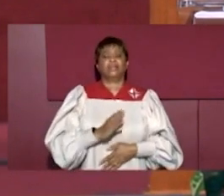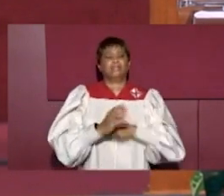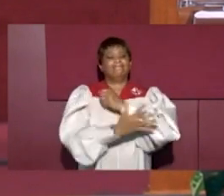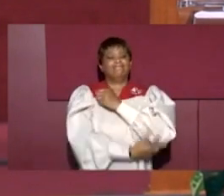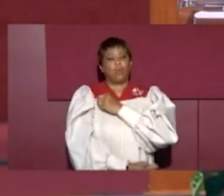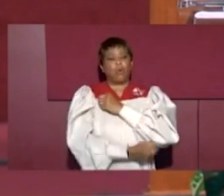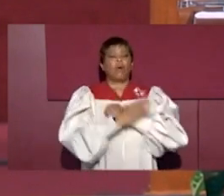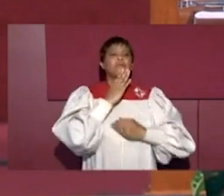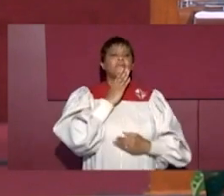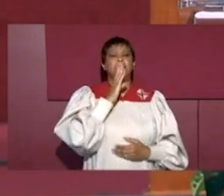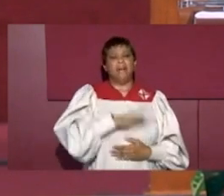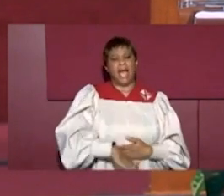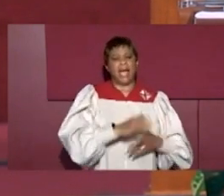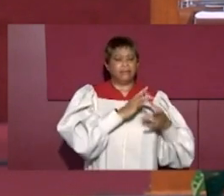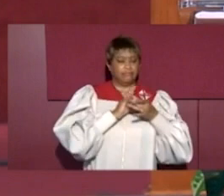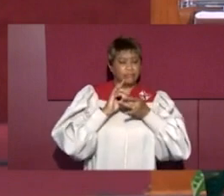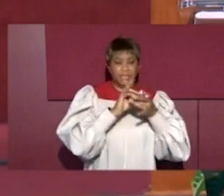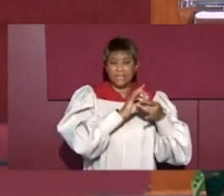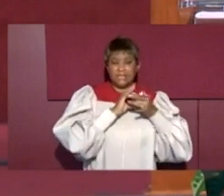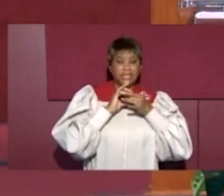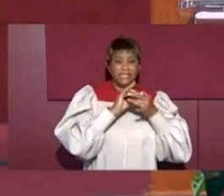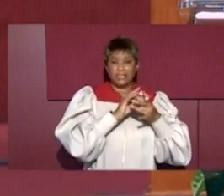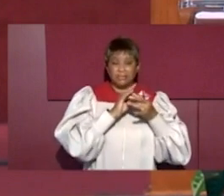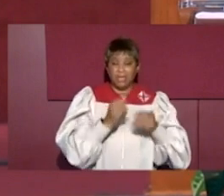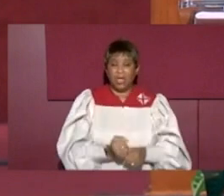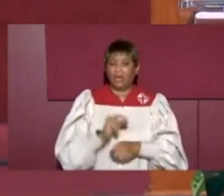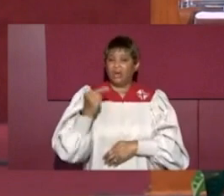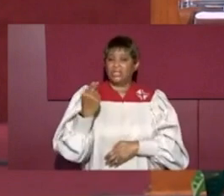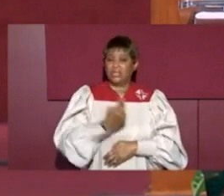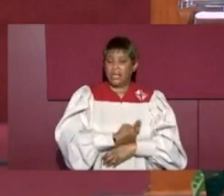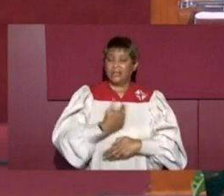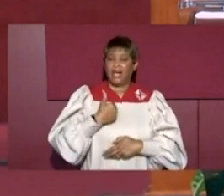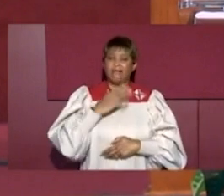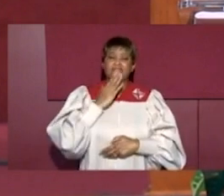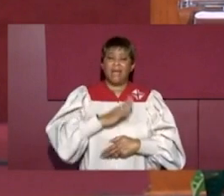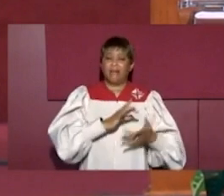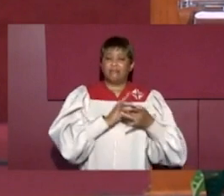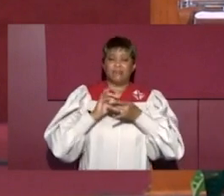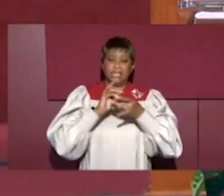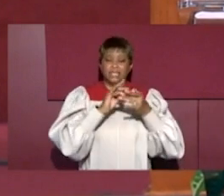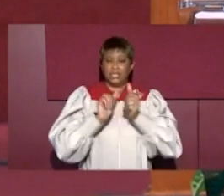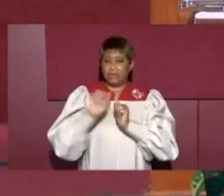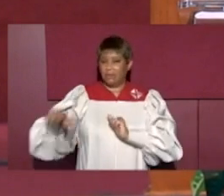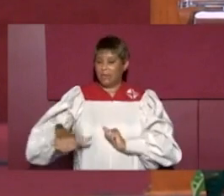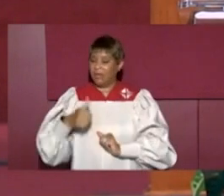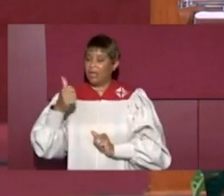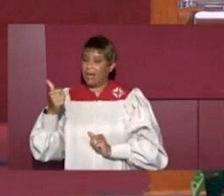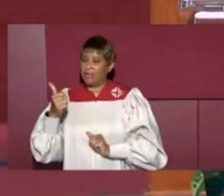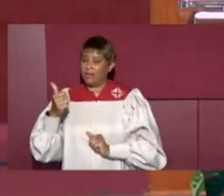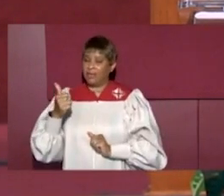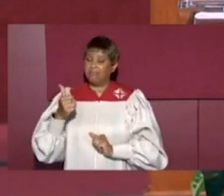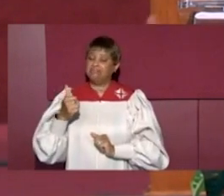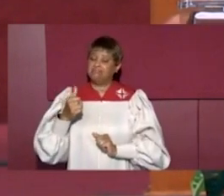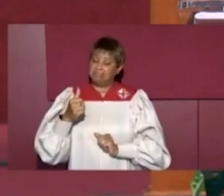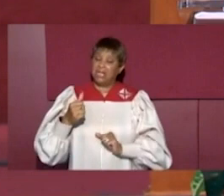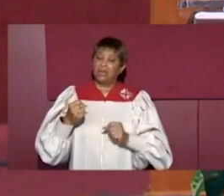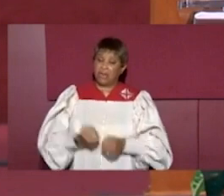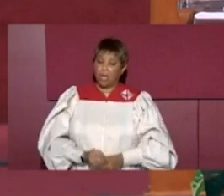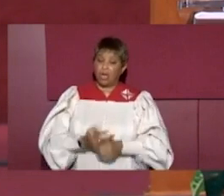When we can't forgive, it causes us to have poor relationships with others. Unforgiveness can cause health